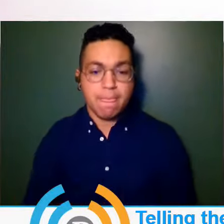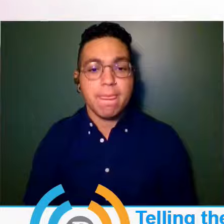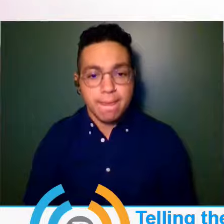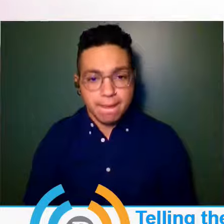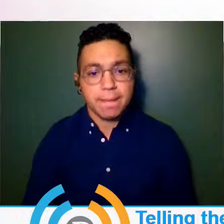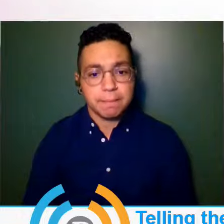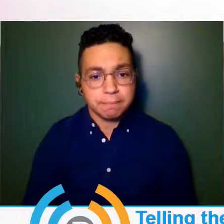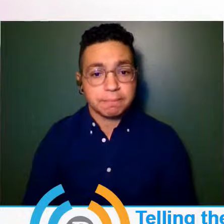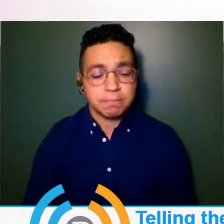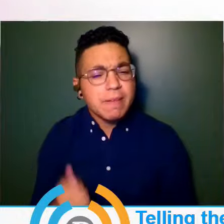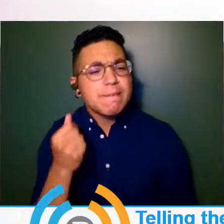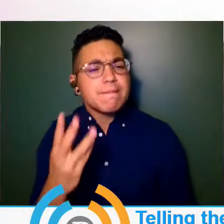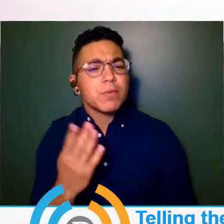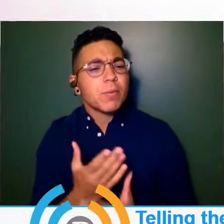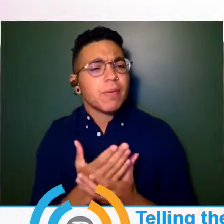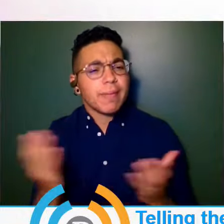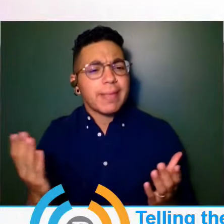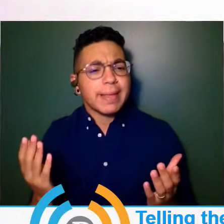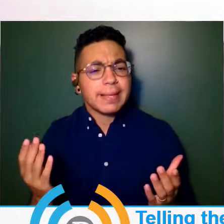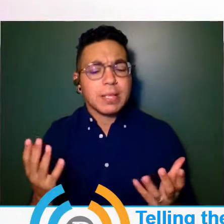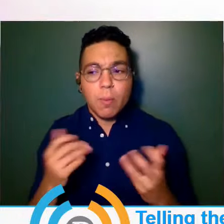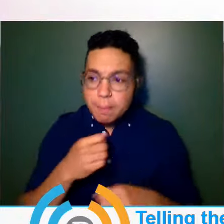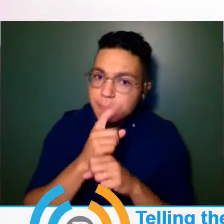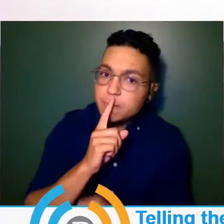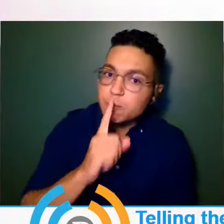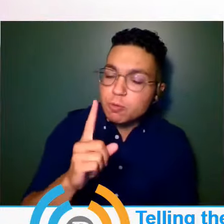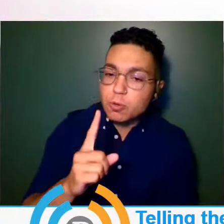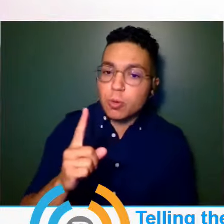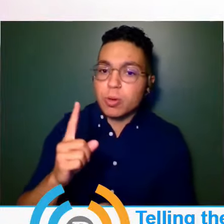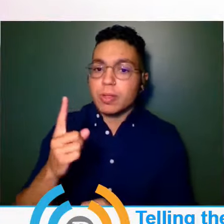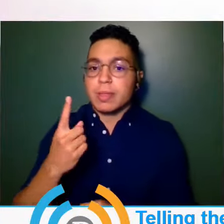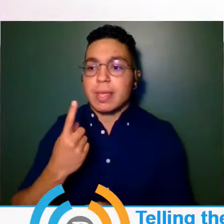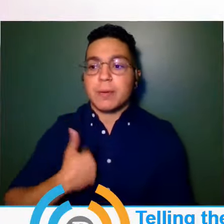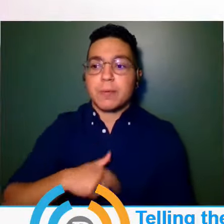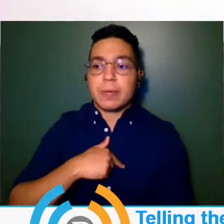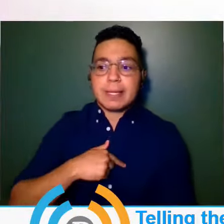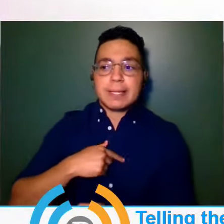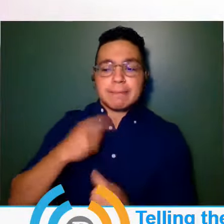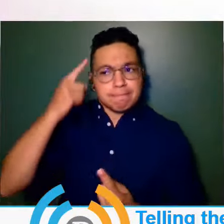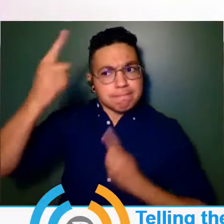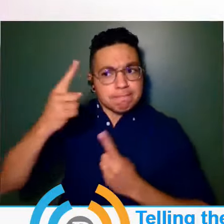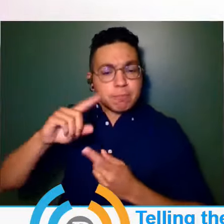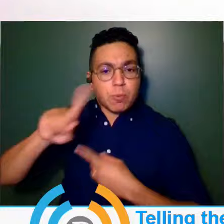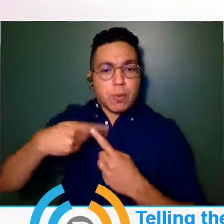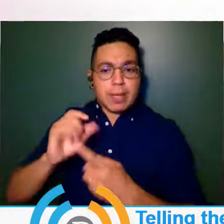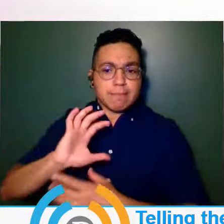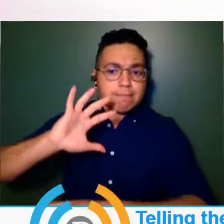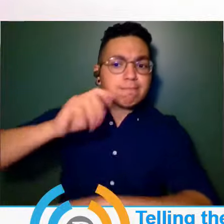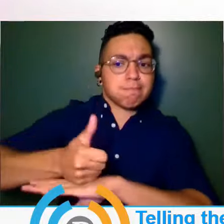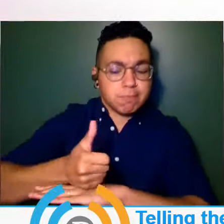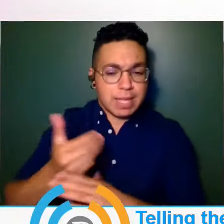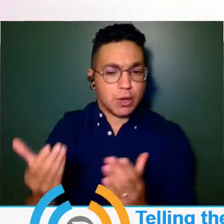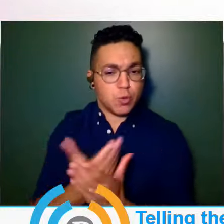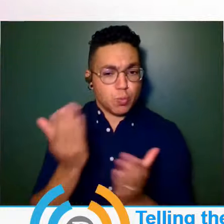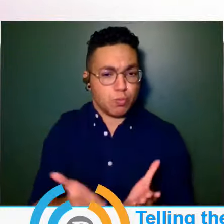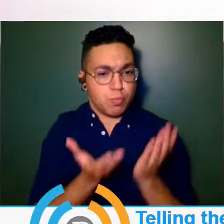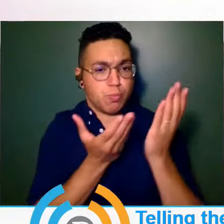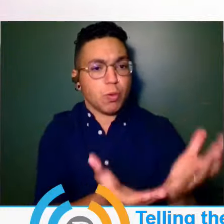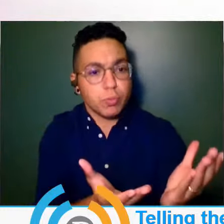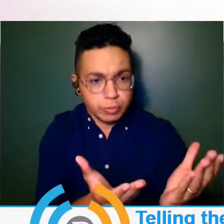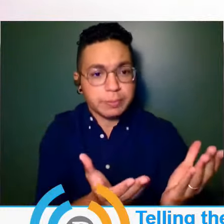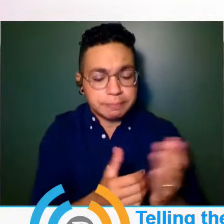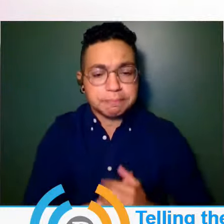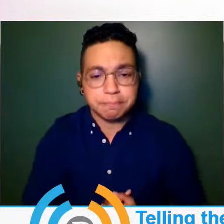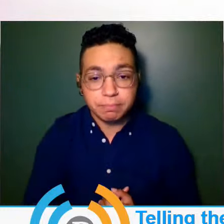There are a few things that I want to make sure gets into the implementation of that new charter proposal.